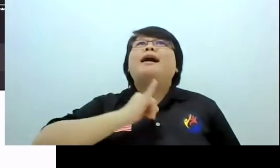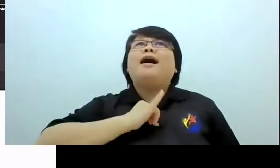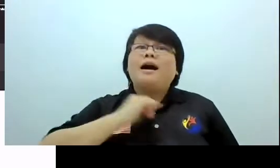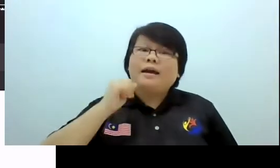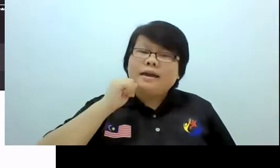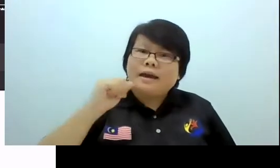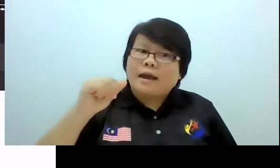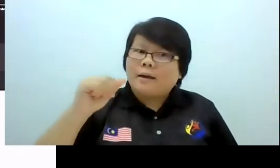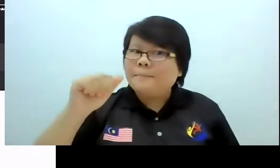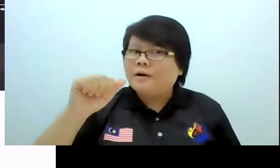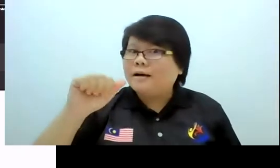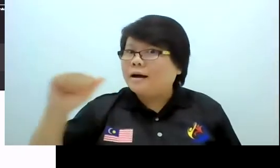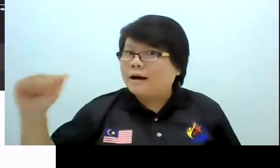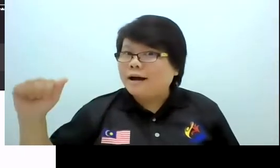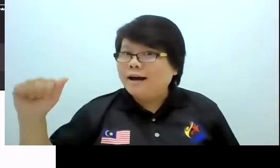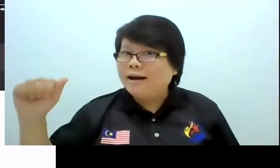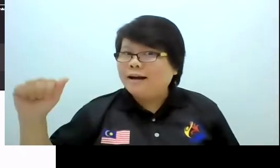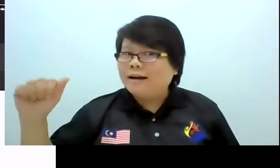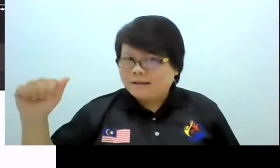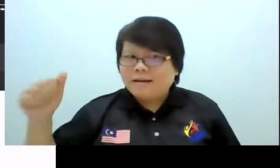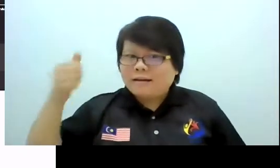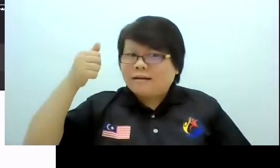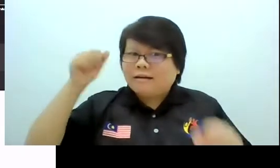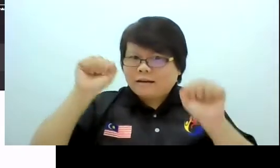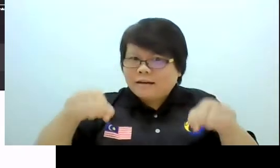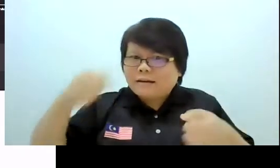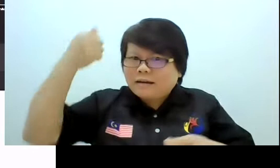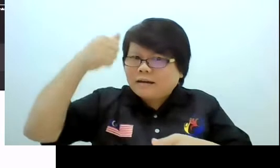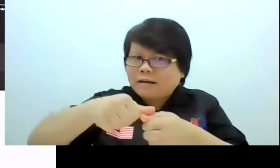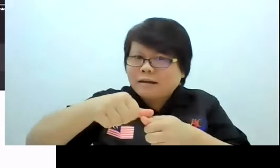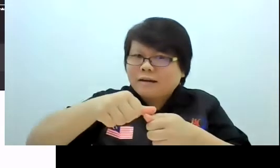Think. I am a...